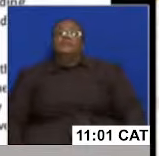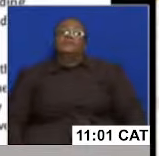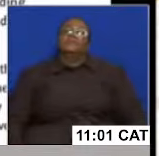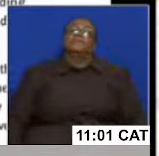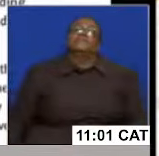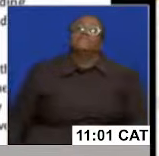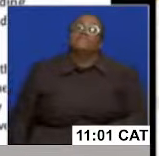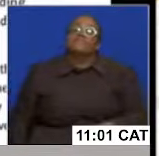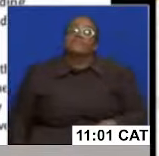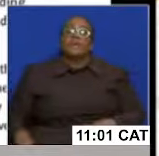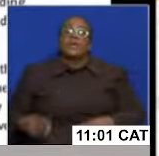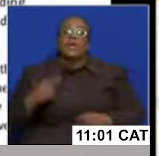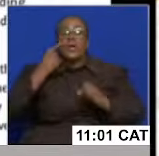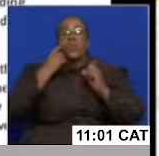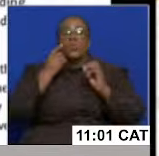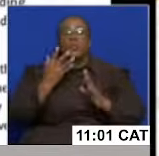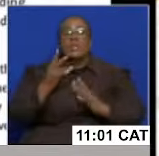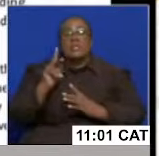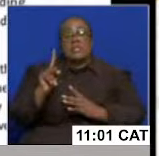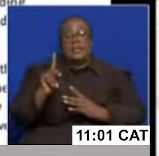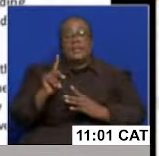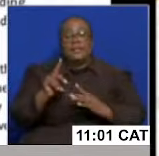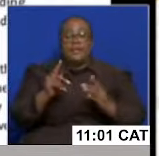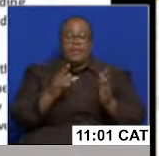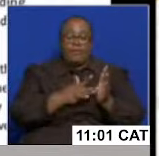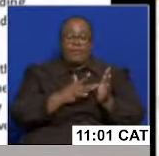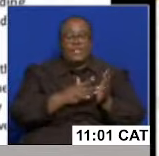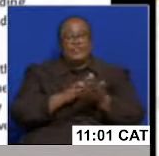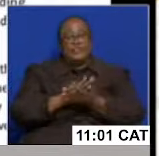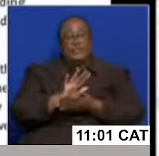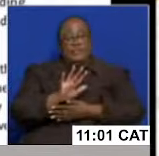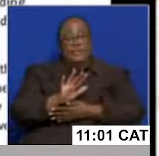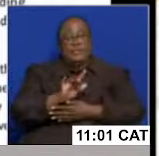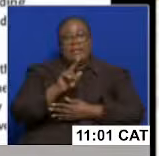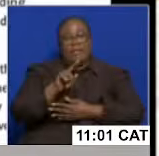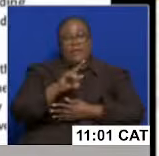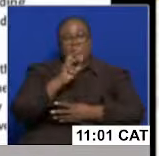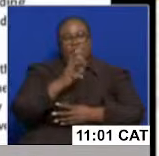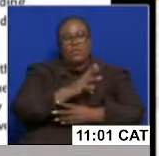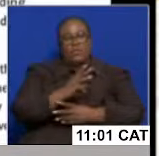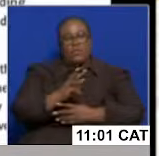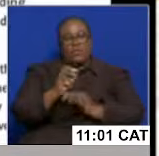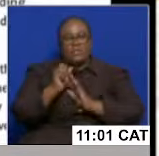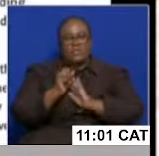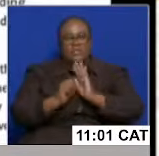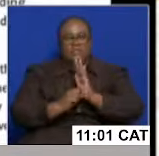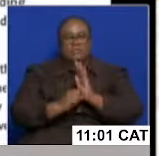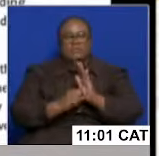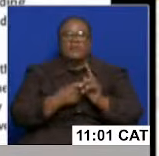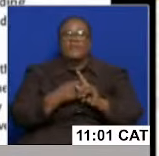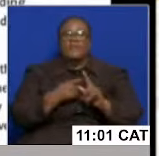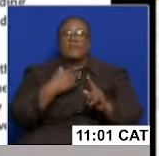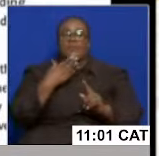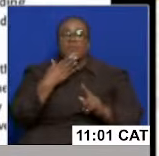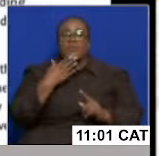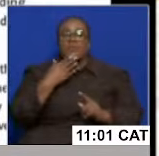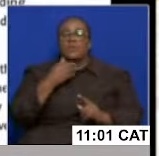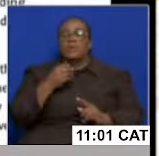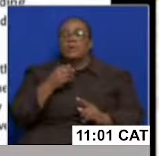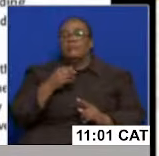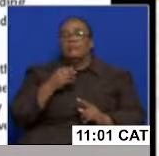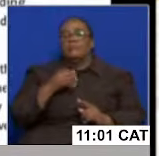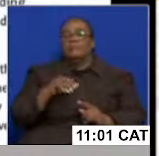here. Thank you. That is the warning statement of Mr. Etienne van der Walt. If you have regard to the first